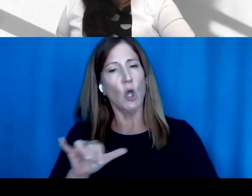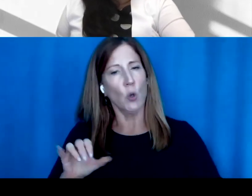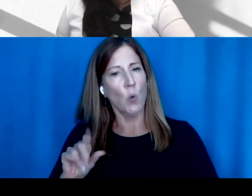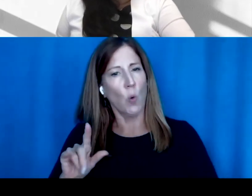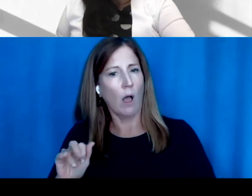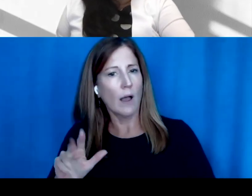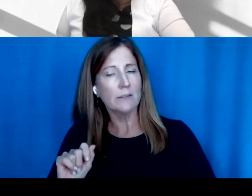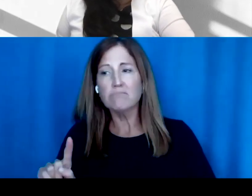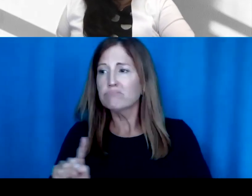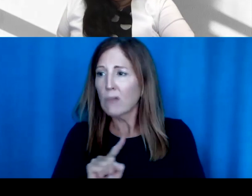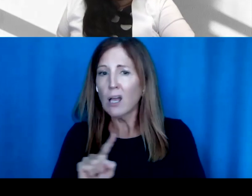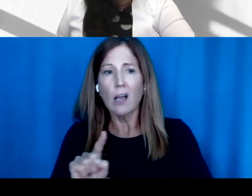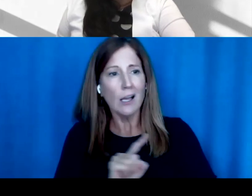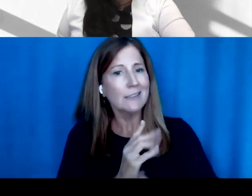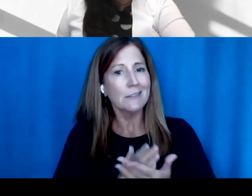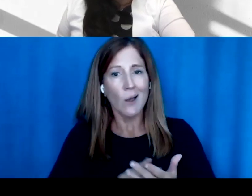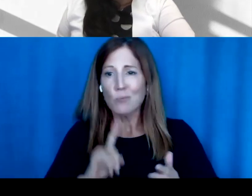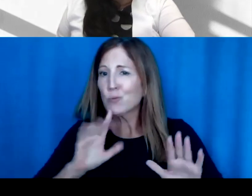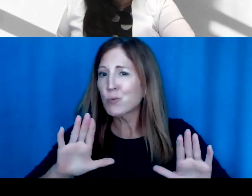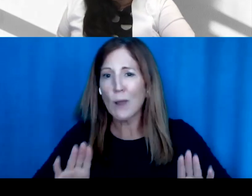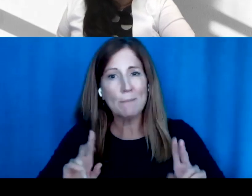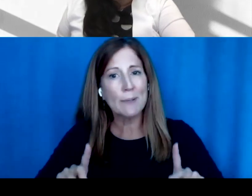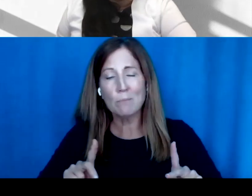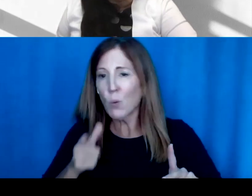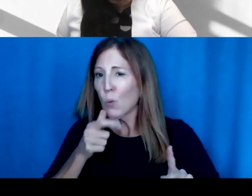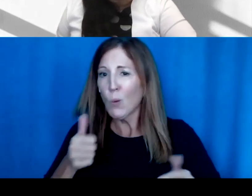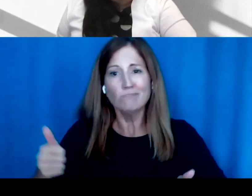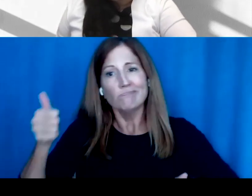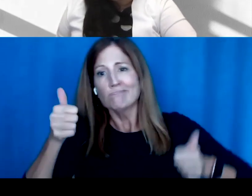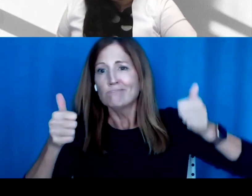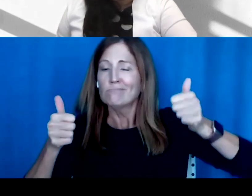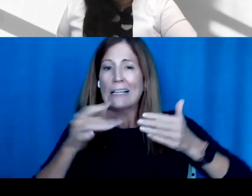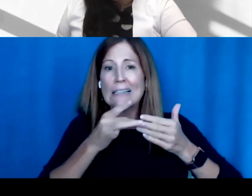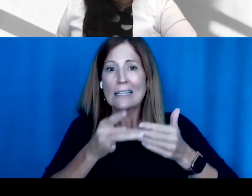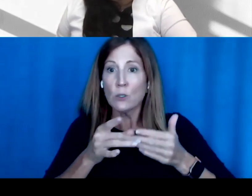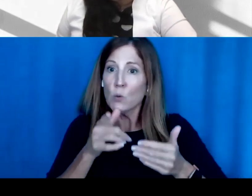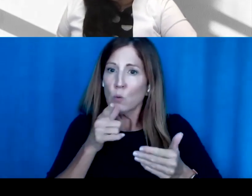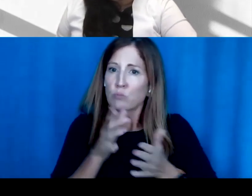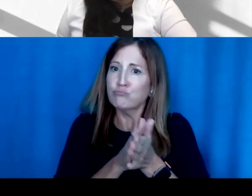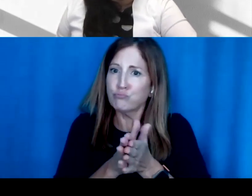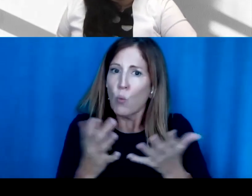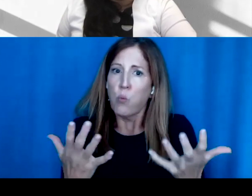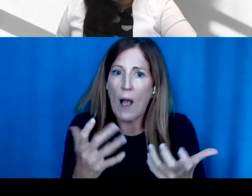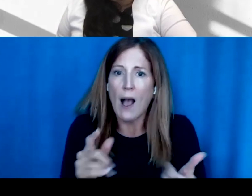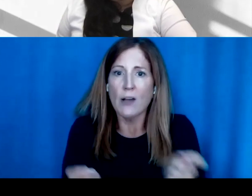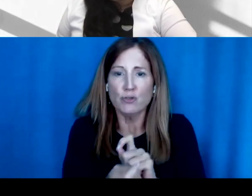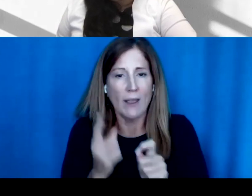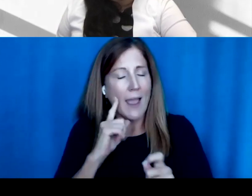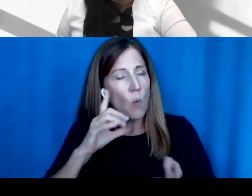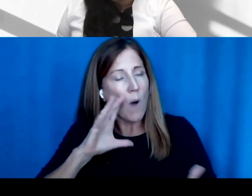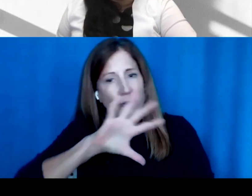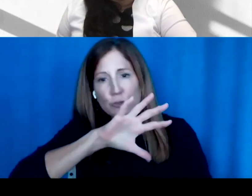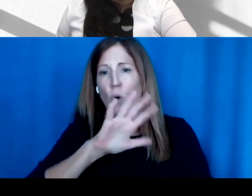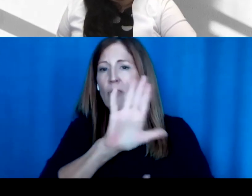some really great people that are in leadership that really want to create a change or transform the